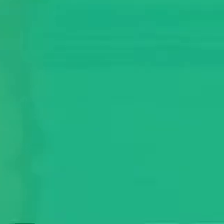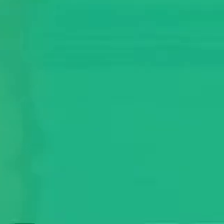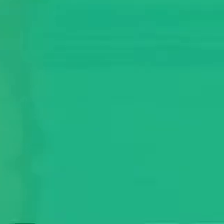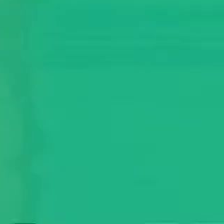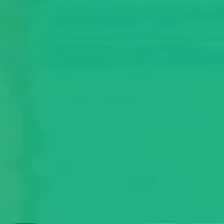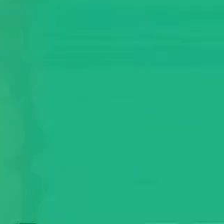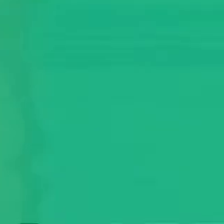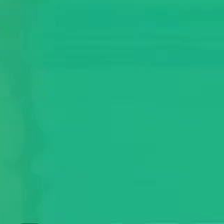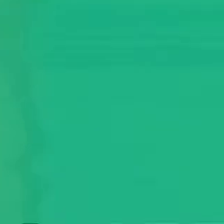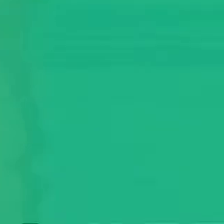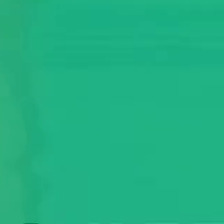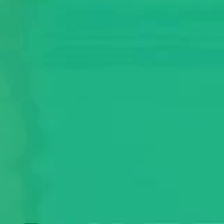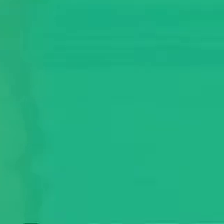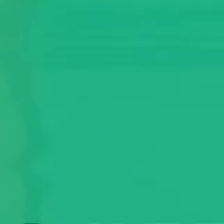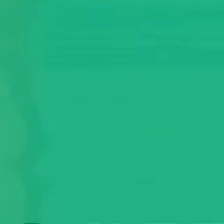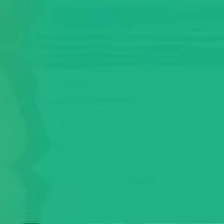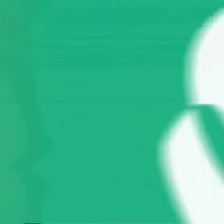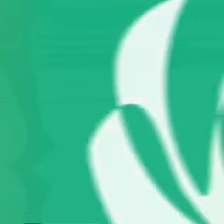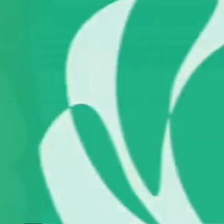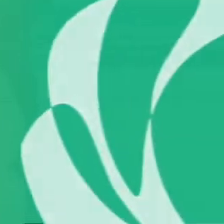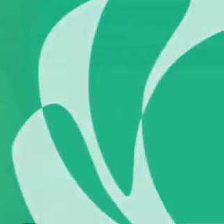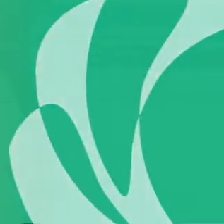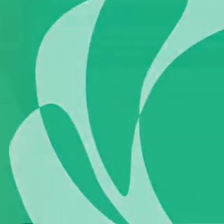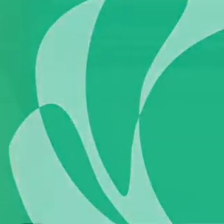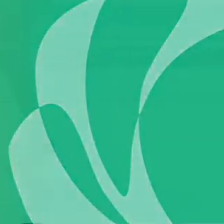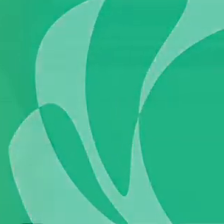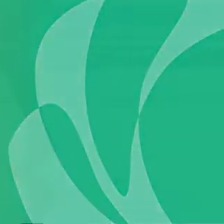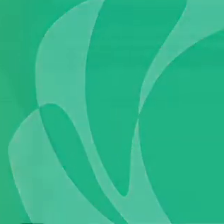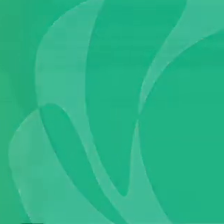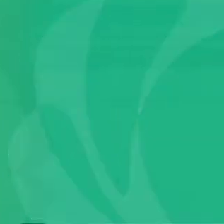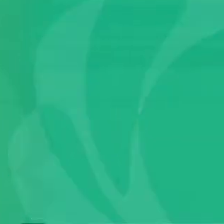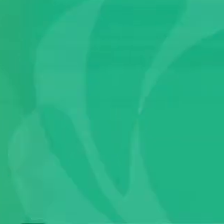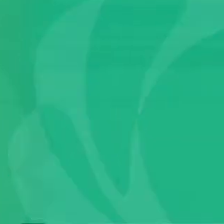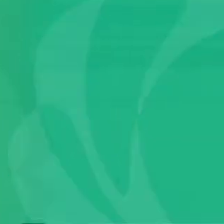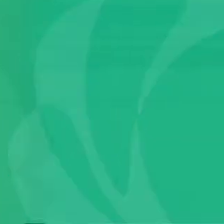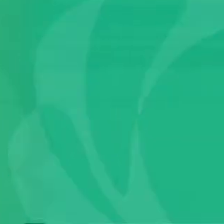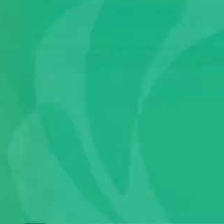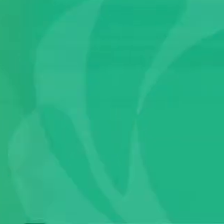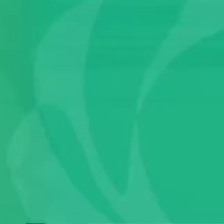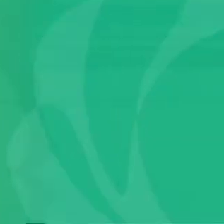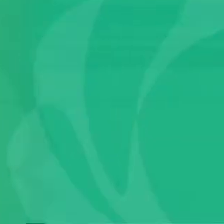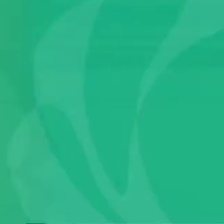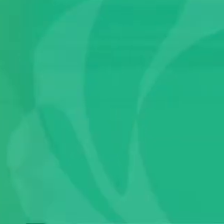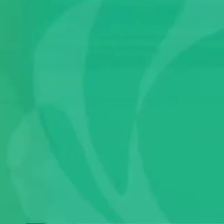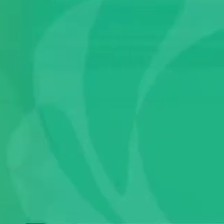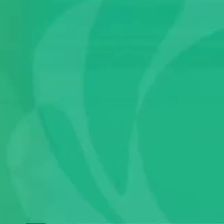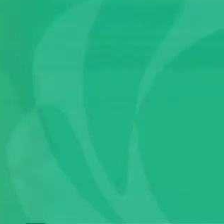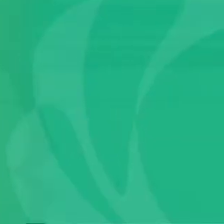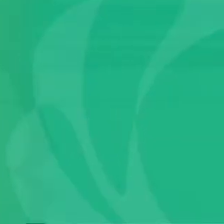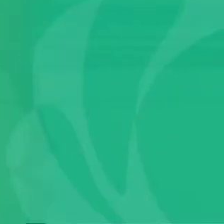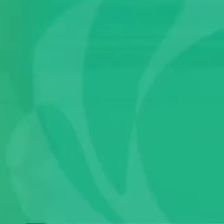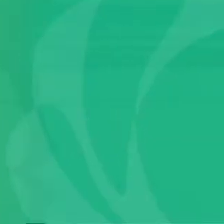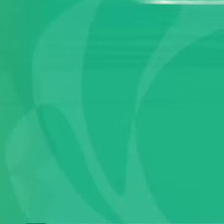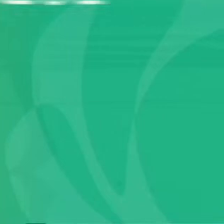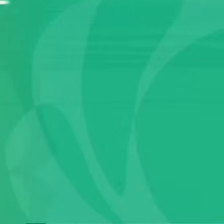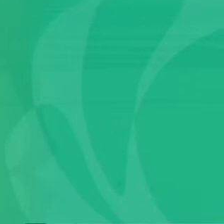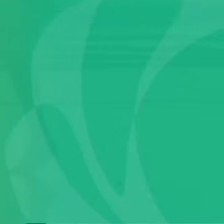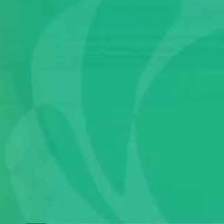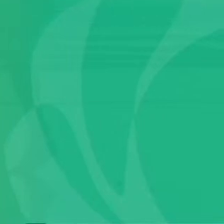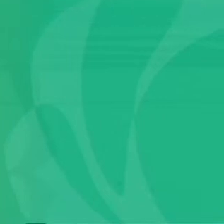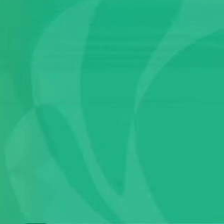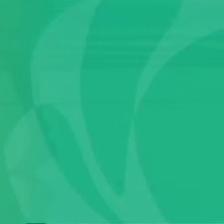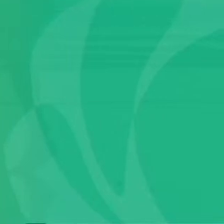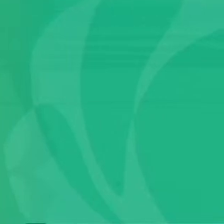Eu sei, o jogo é duro, mas o futuro é no presente